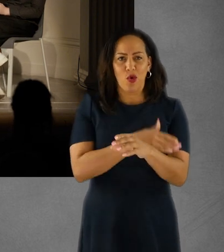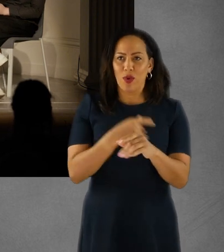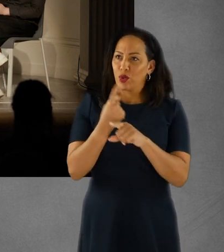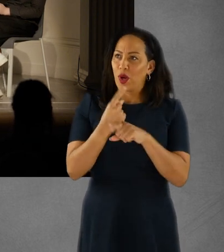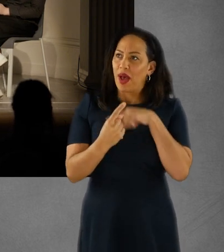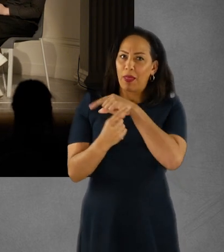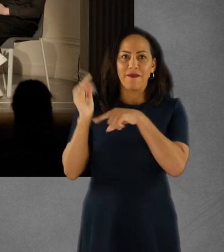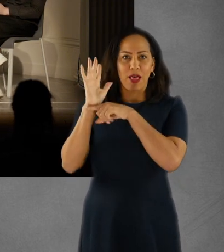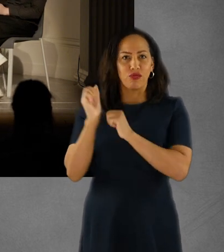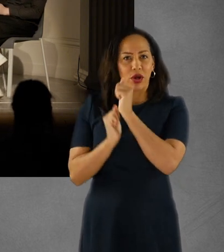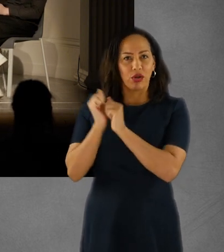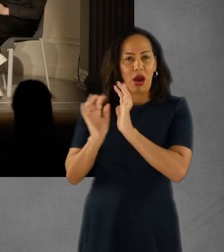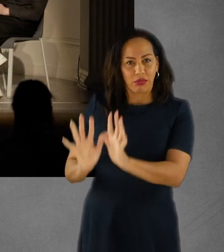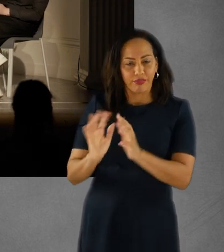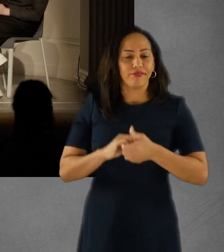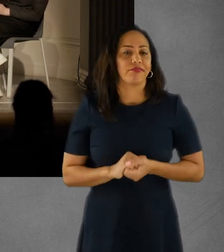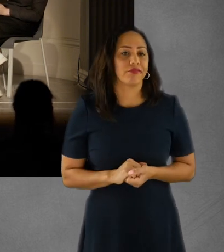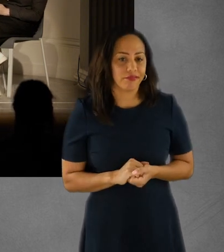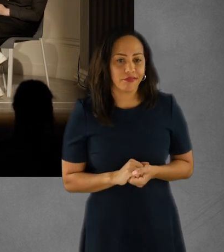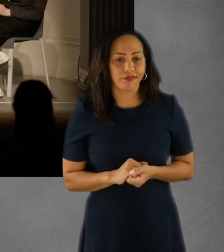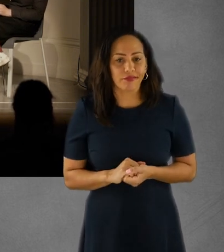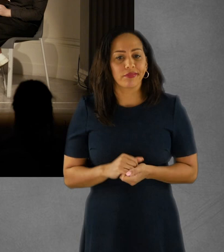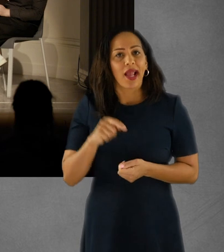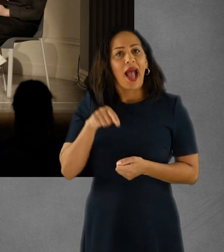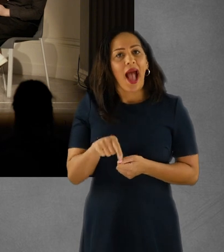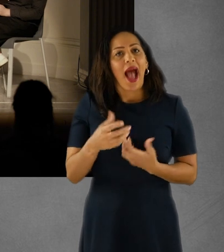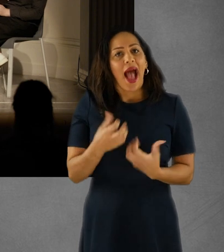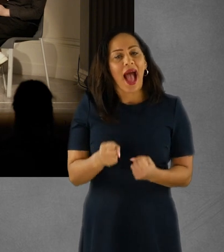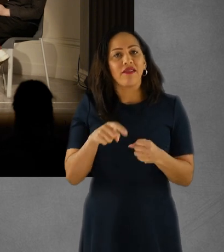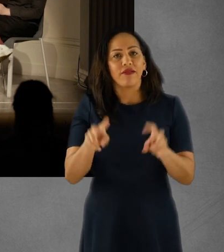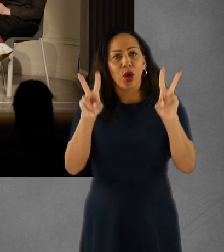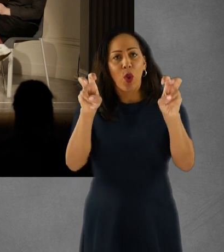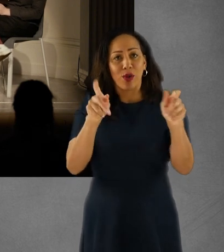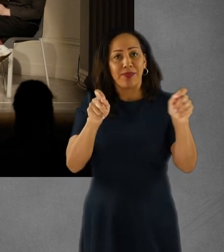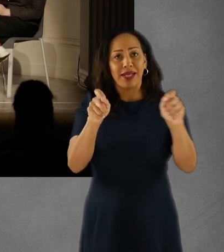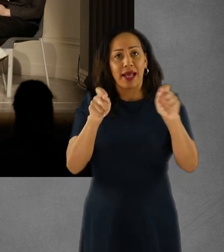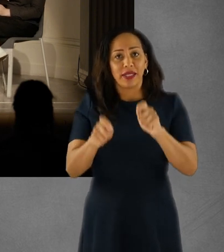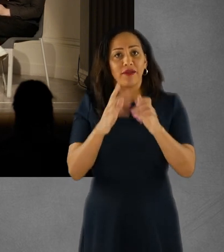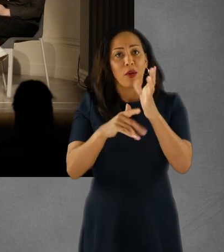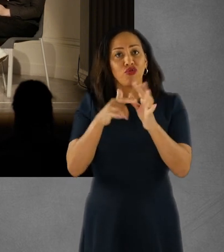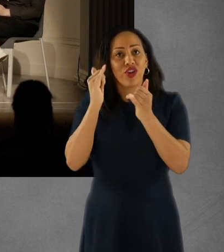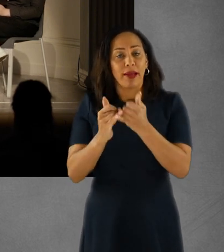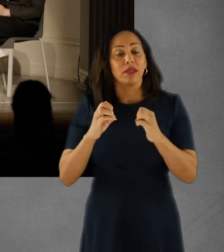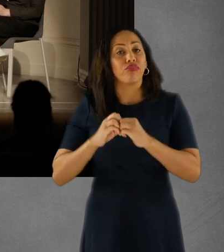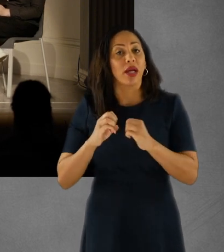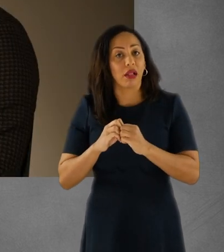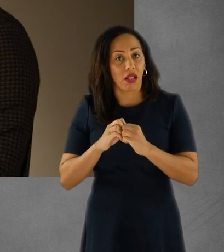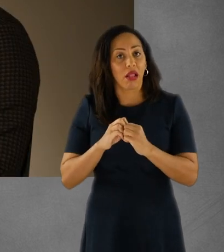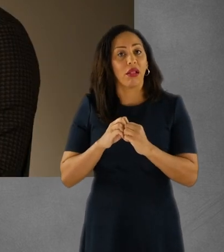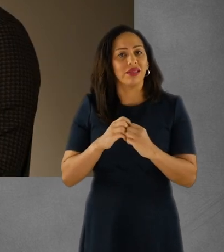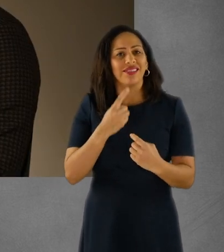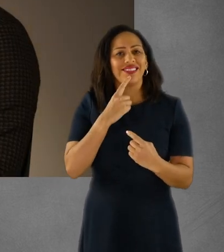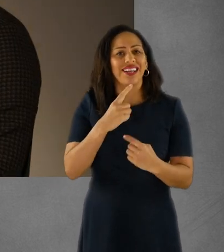on that point about intelligence, because there's an adapted quote from James Bridle in the text